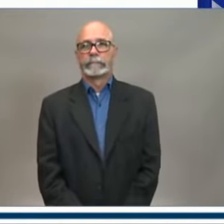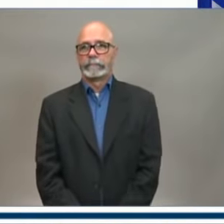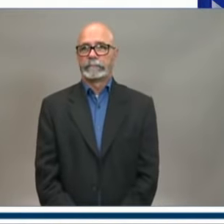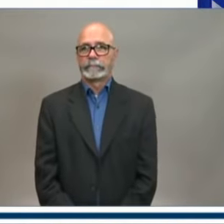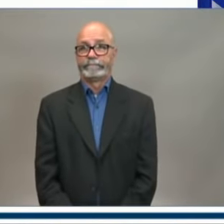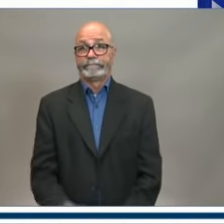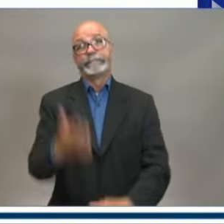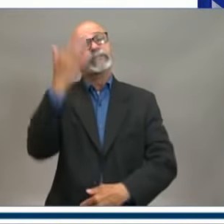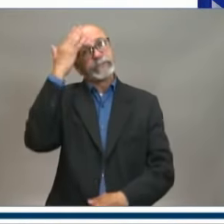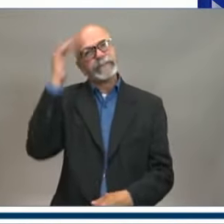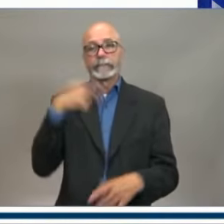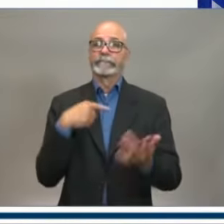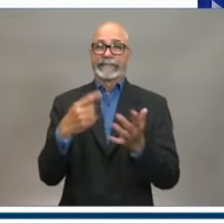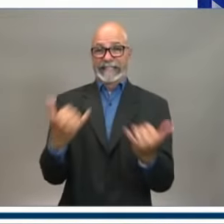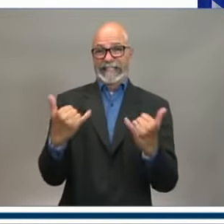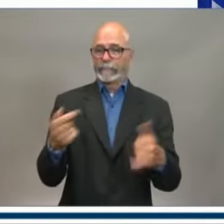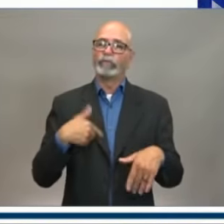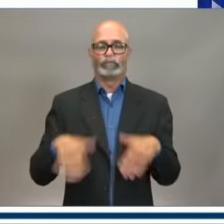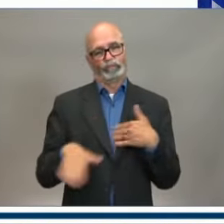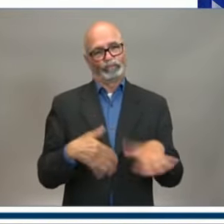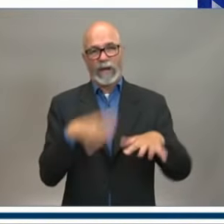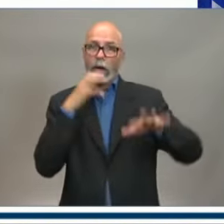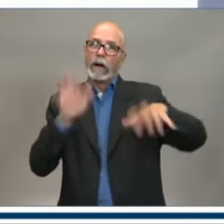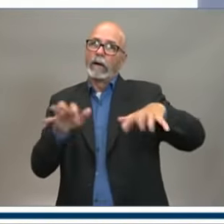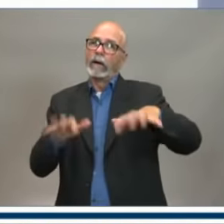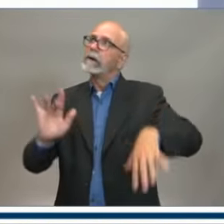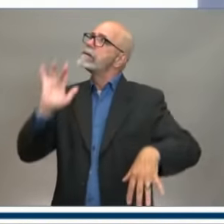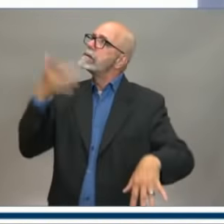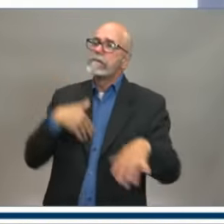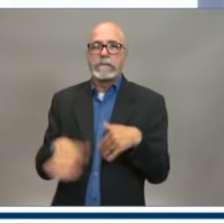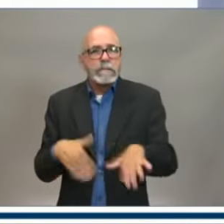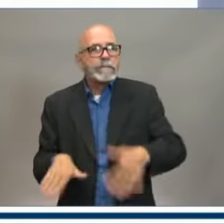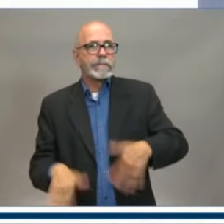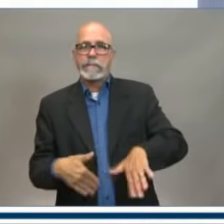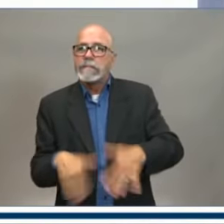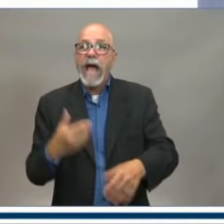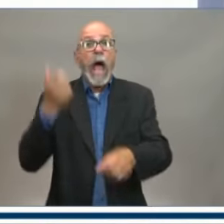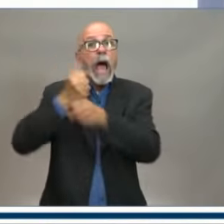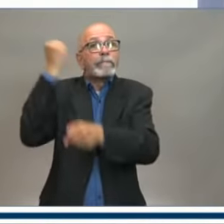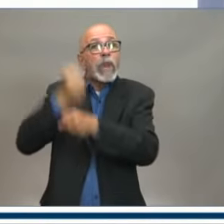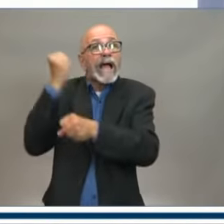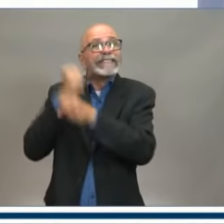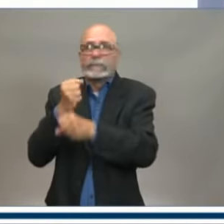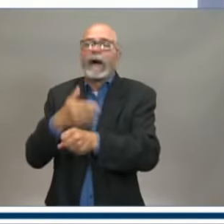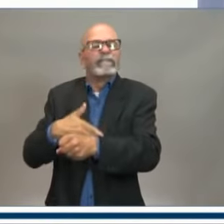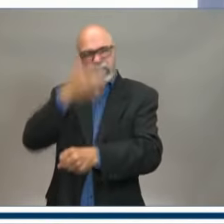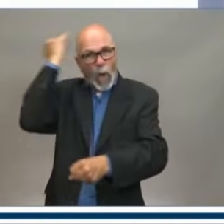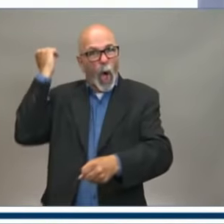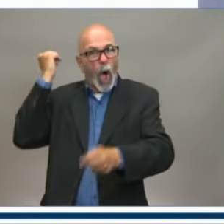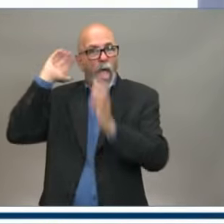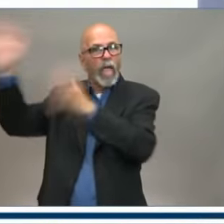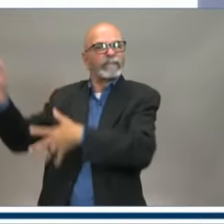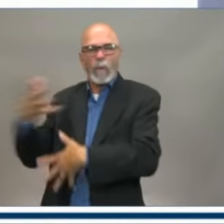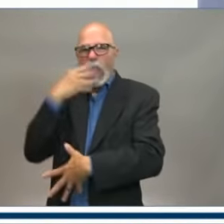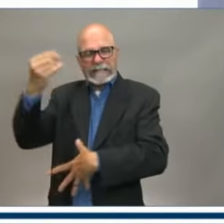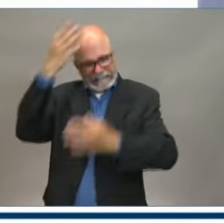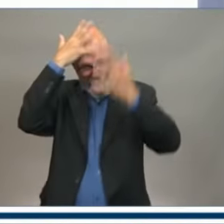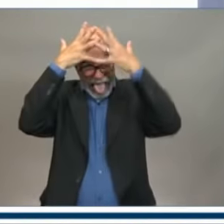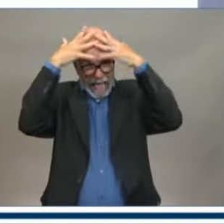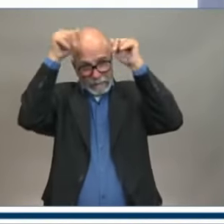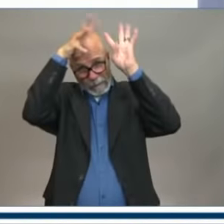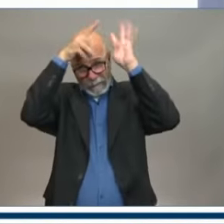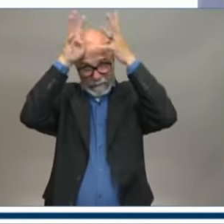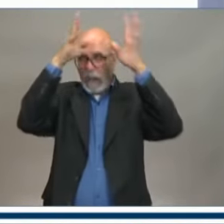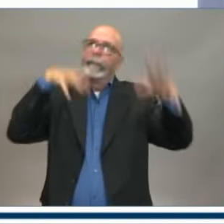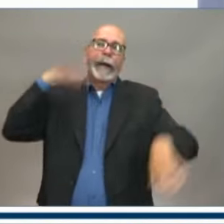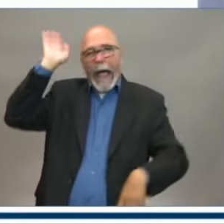to work today, even though I didn't have an umbrella, which was probably a good thing. It was tough on my hair, but it gave me an opportunity to see the